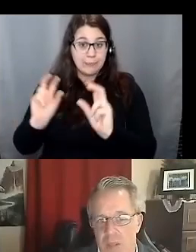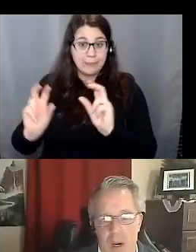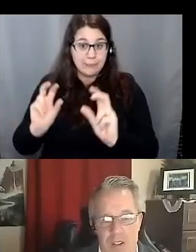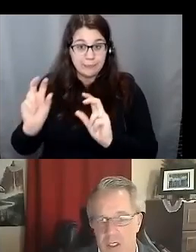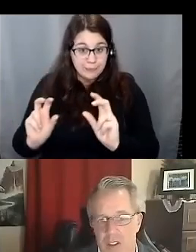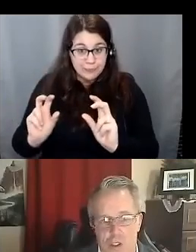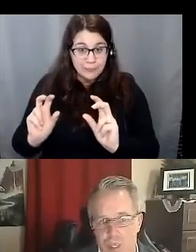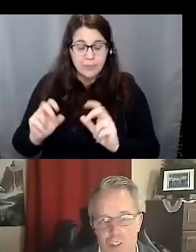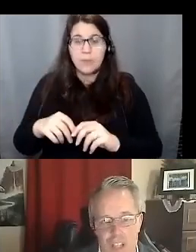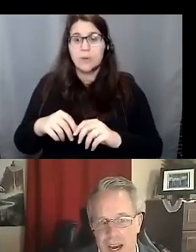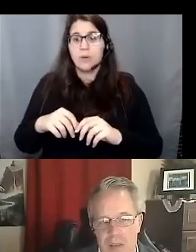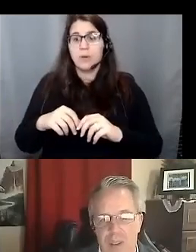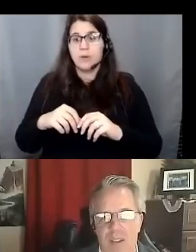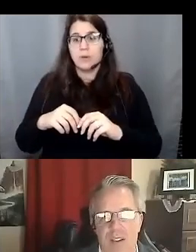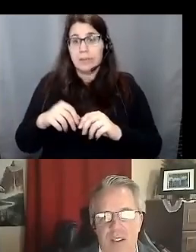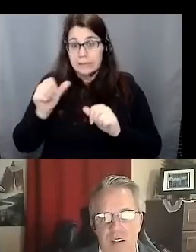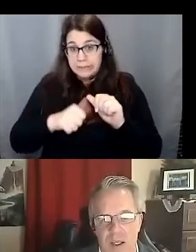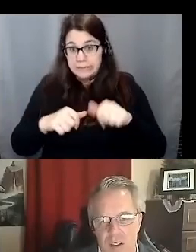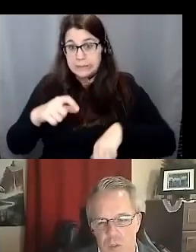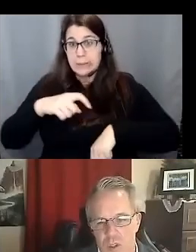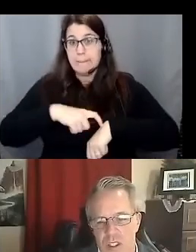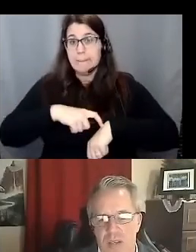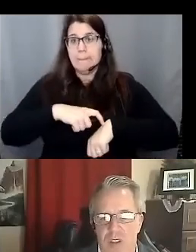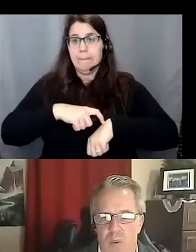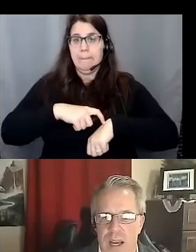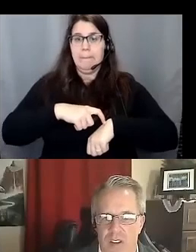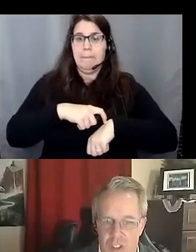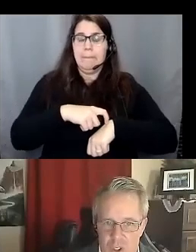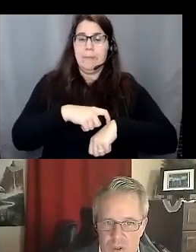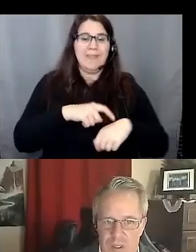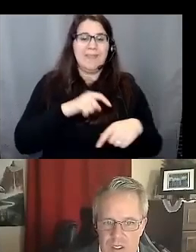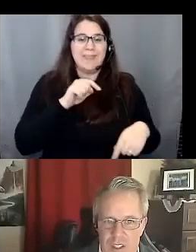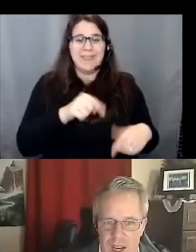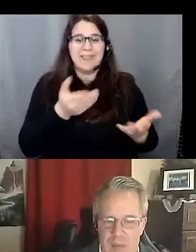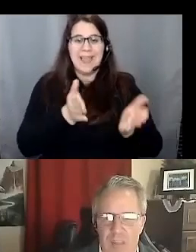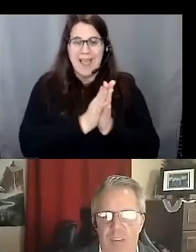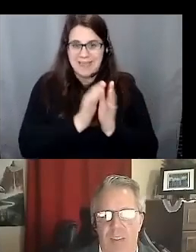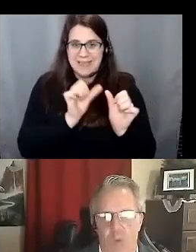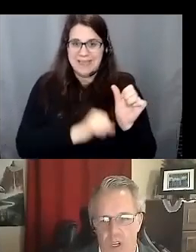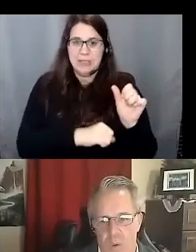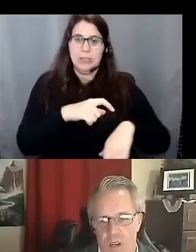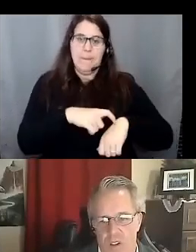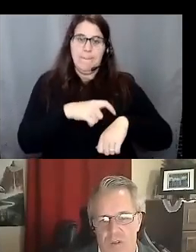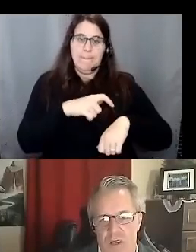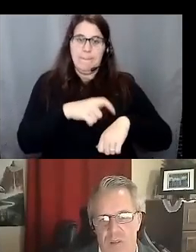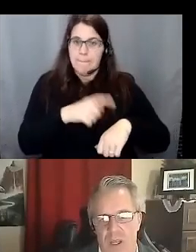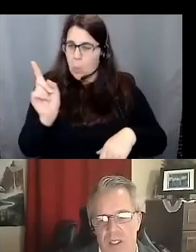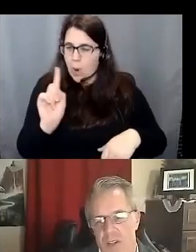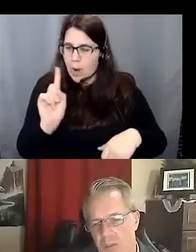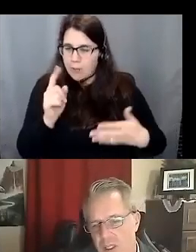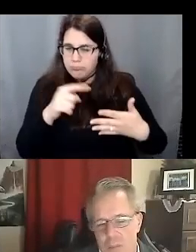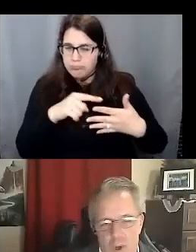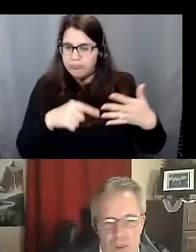money deposited into each time that it's received, this one asks you each time where you want to invest the